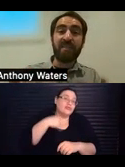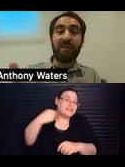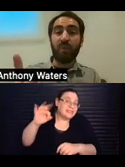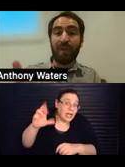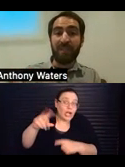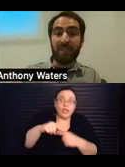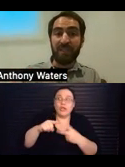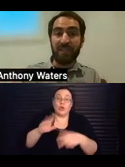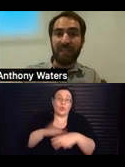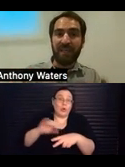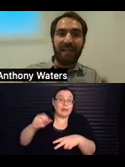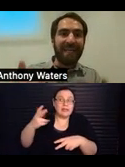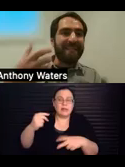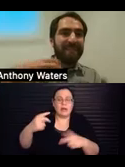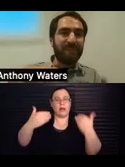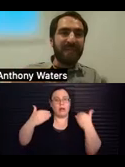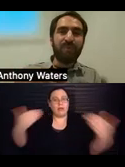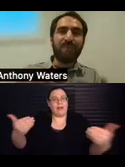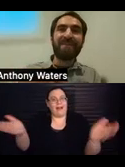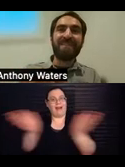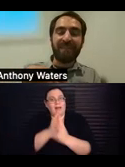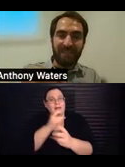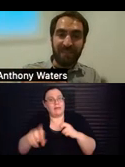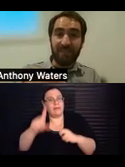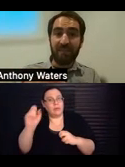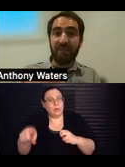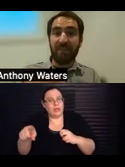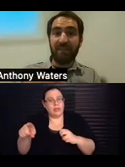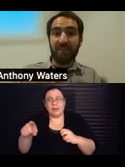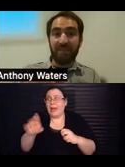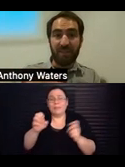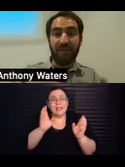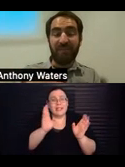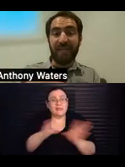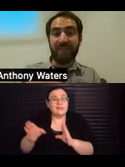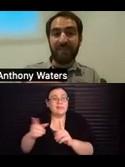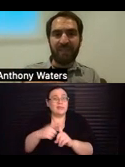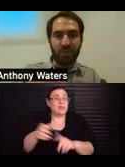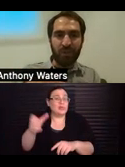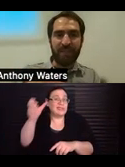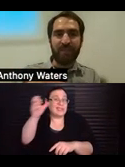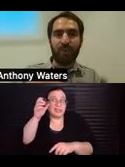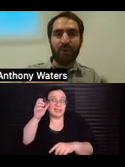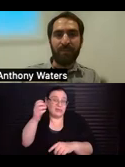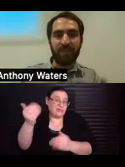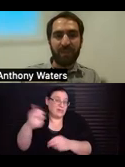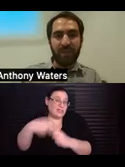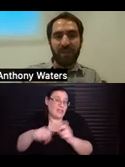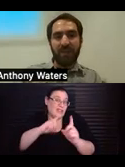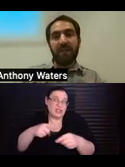the tough questions, and then to be prepared to listen to the tough answers and show that support.